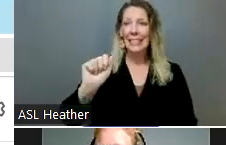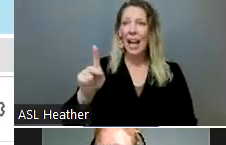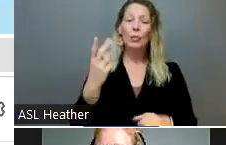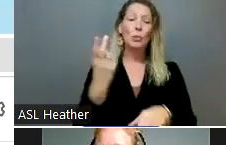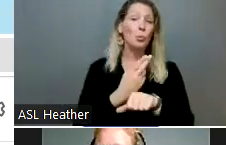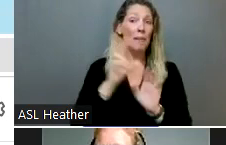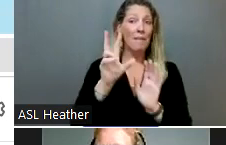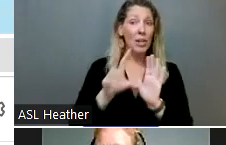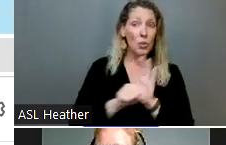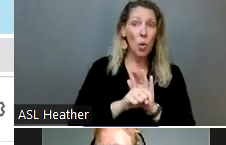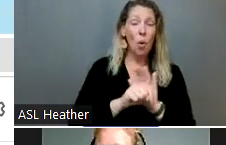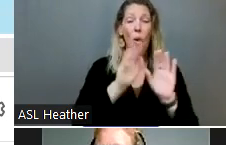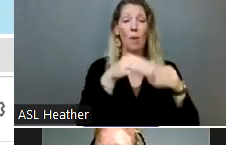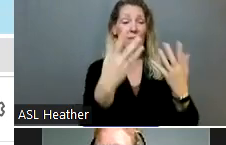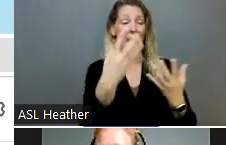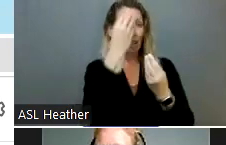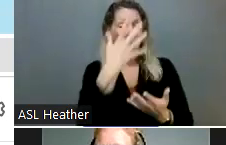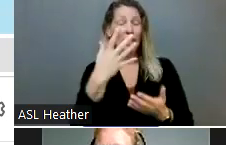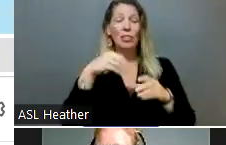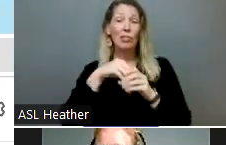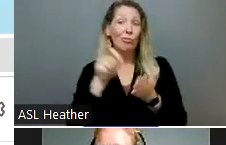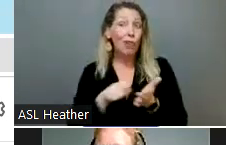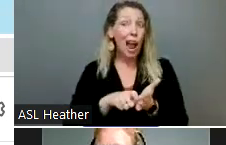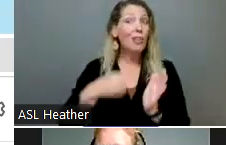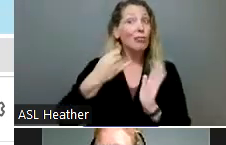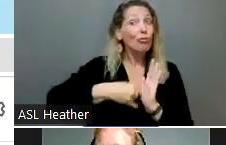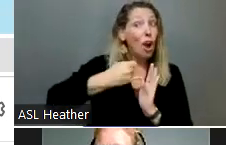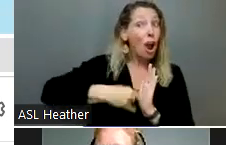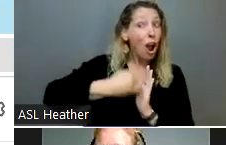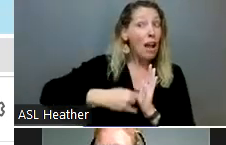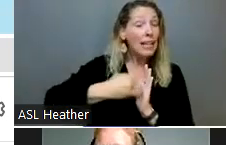providing information in writing, using drawing.